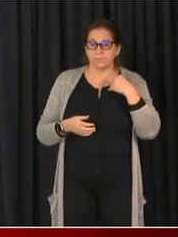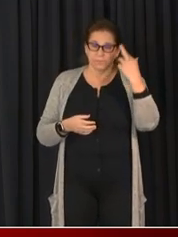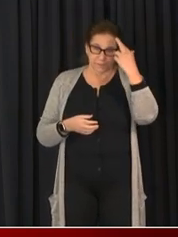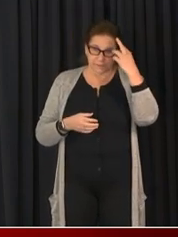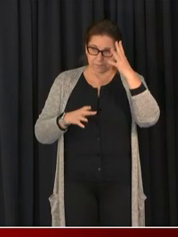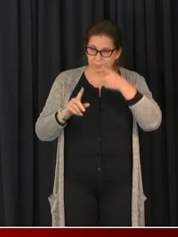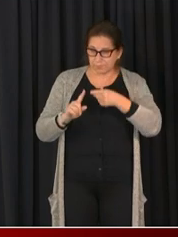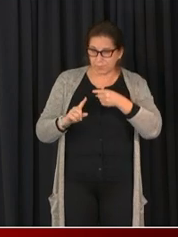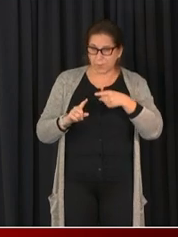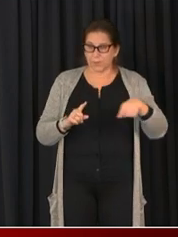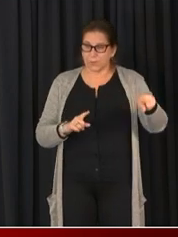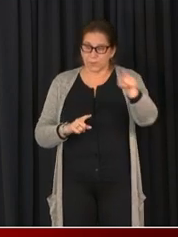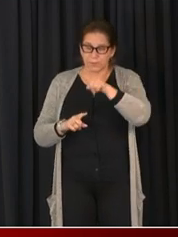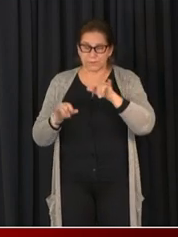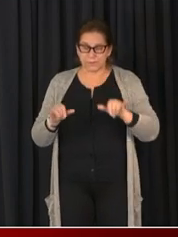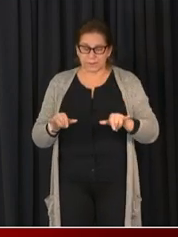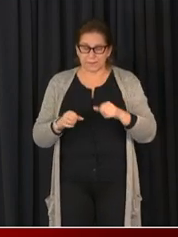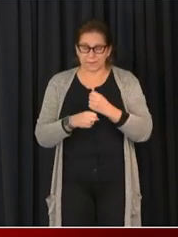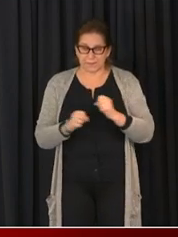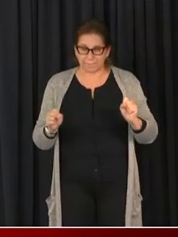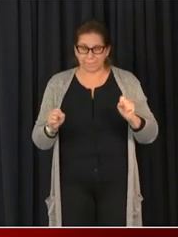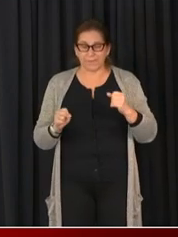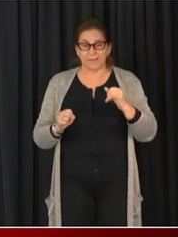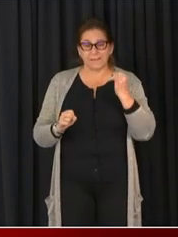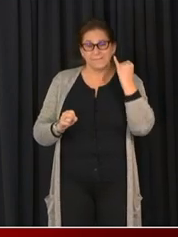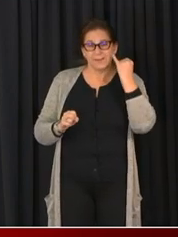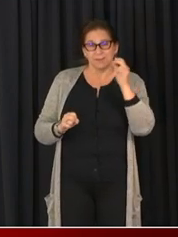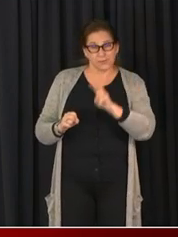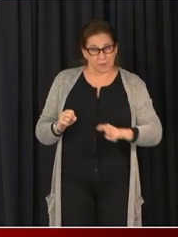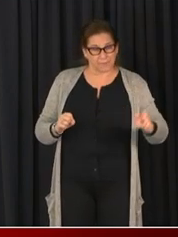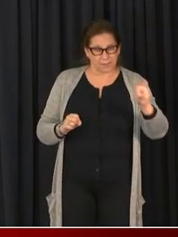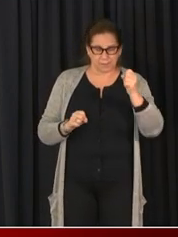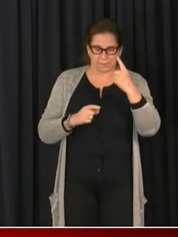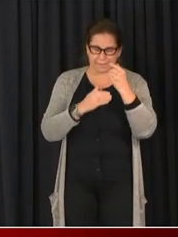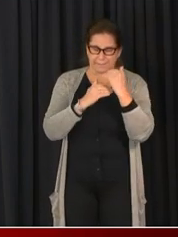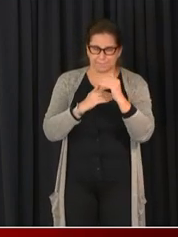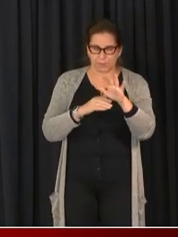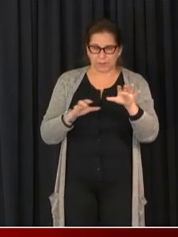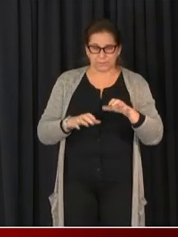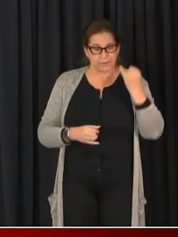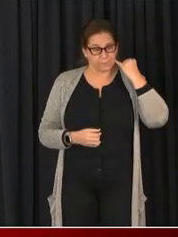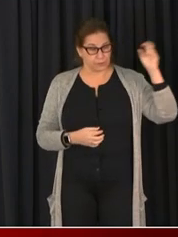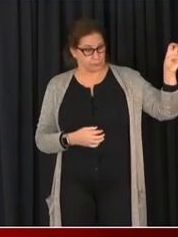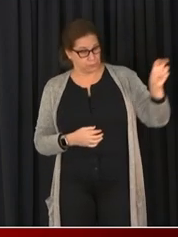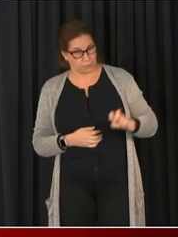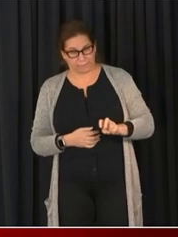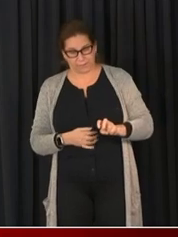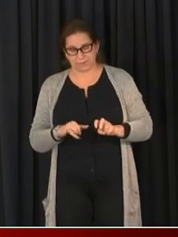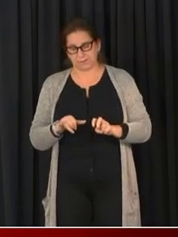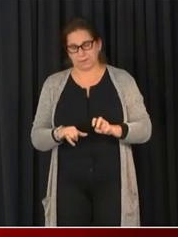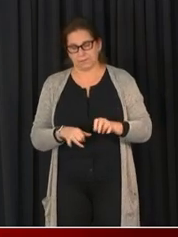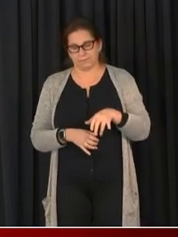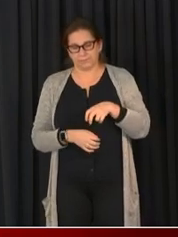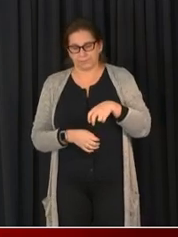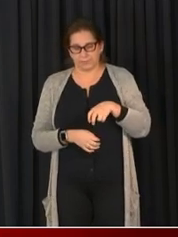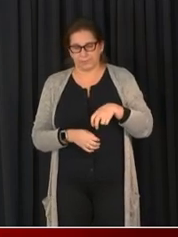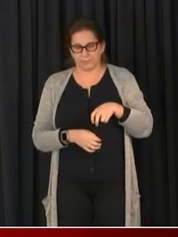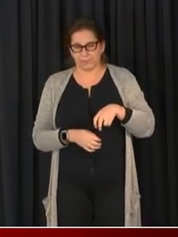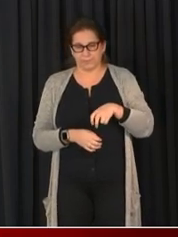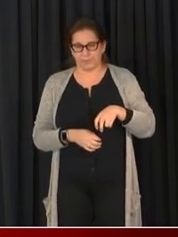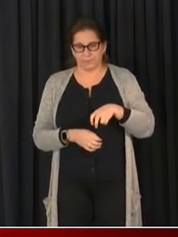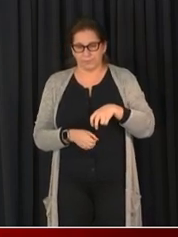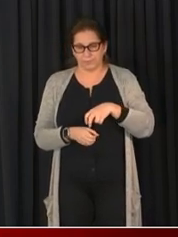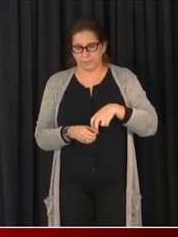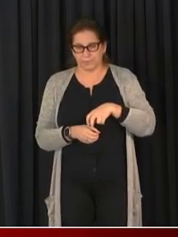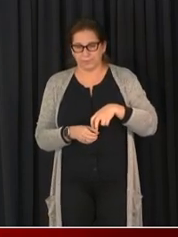do travel. Limit your activities to reduce your chances of getting infected, and use testing to understand